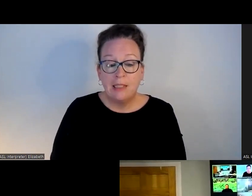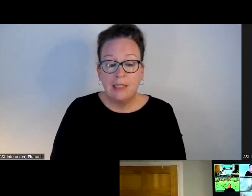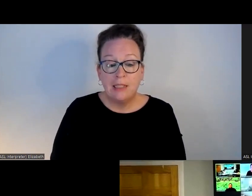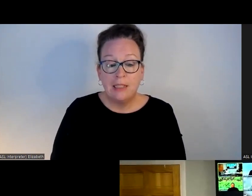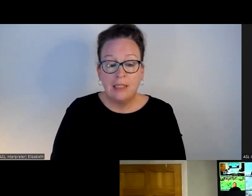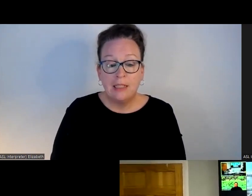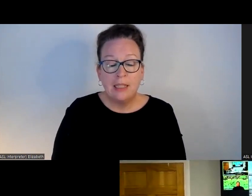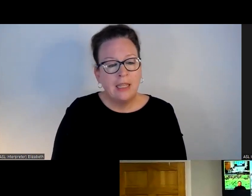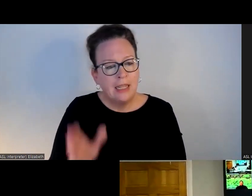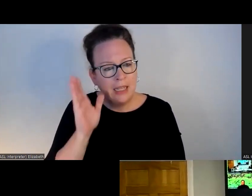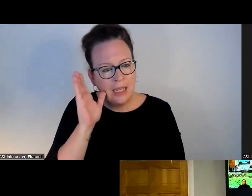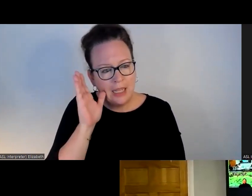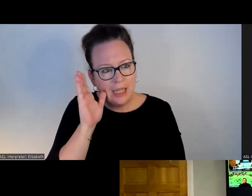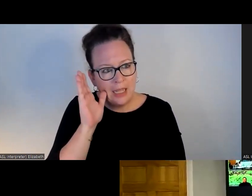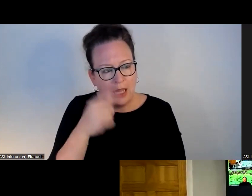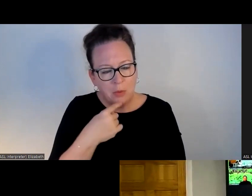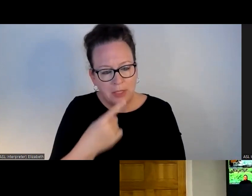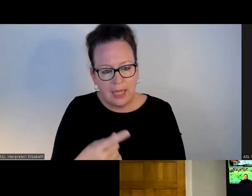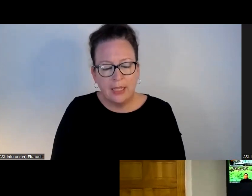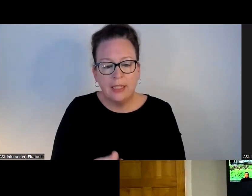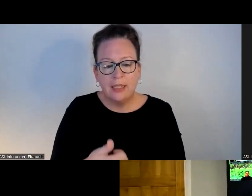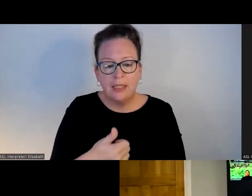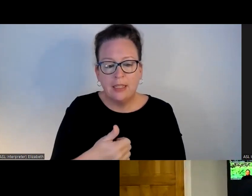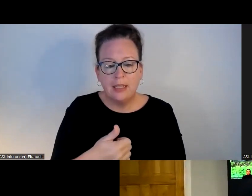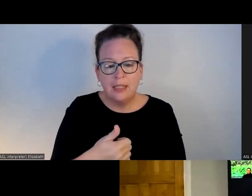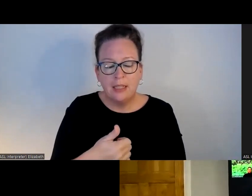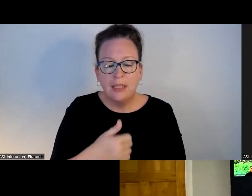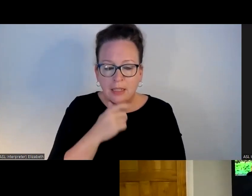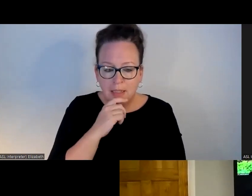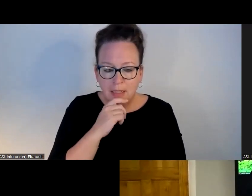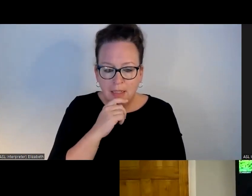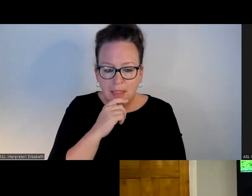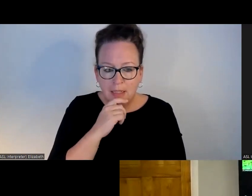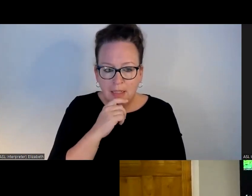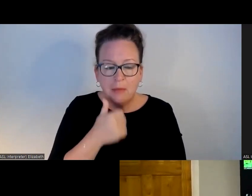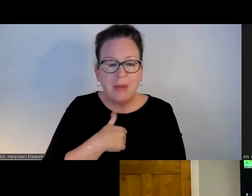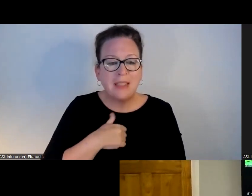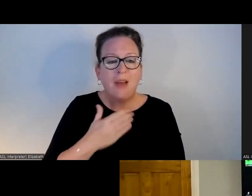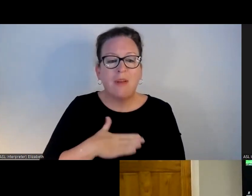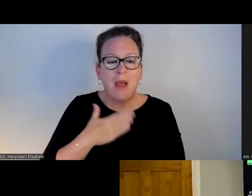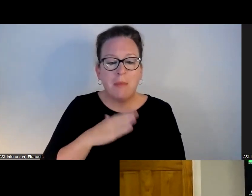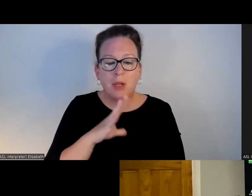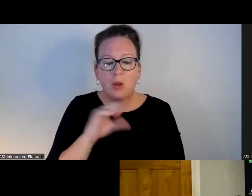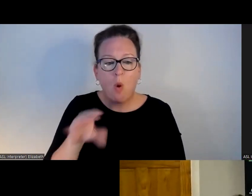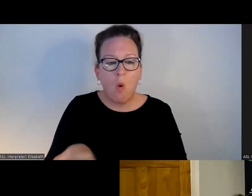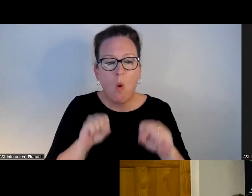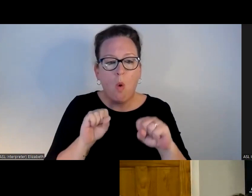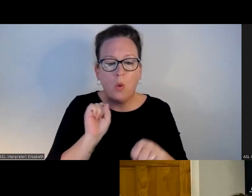I will just say I'm happy to co-hold the working group with you, Marcos, if that is helpful.